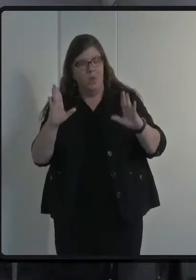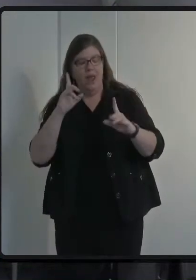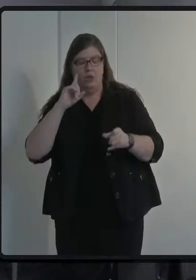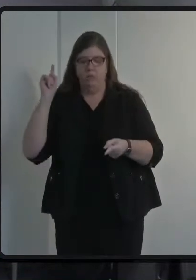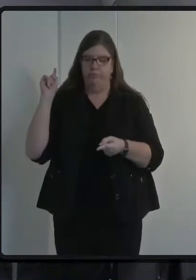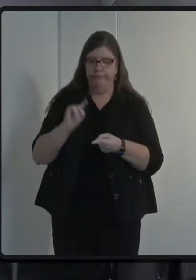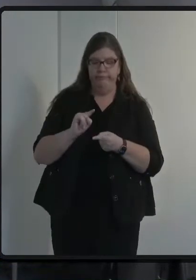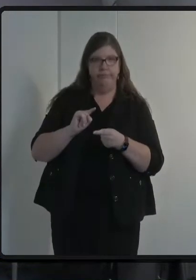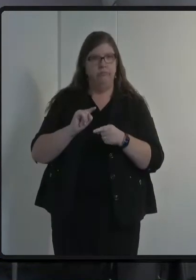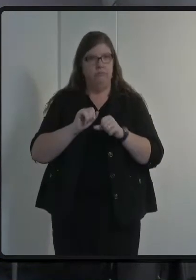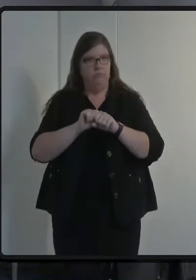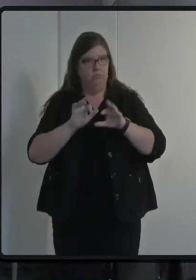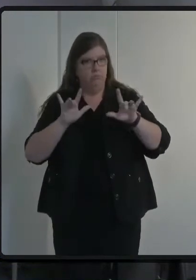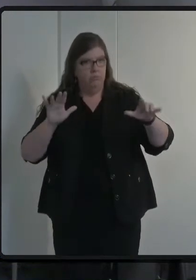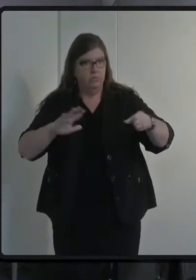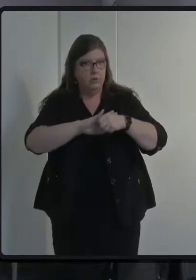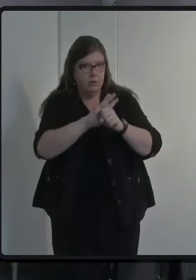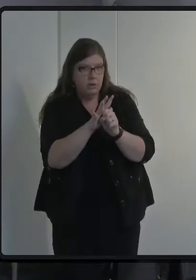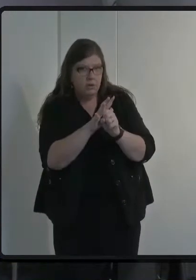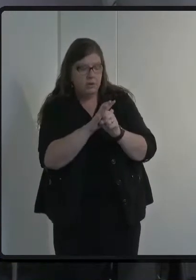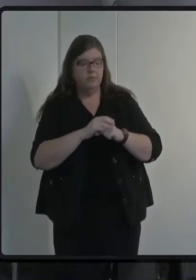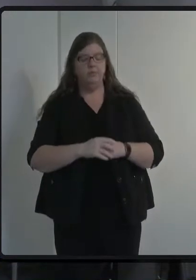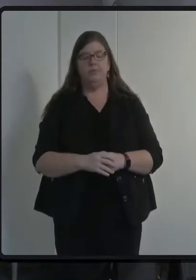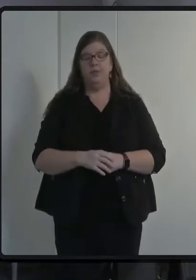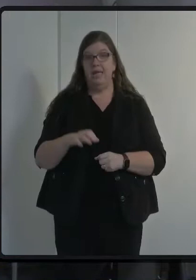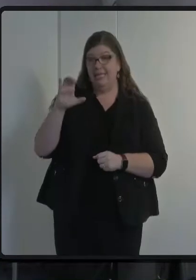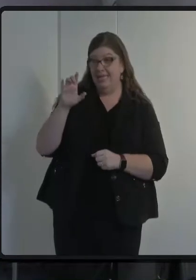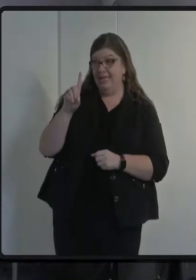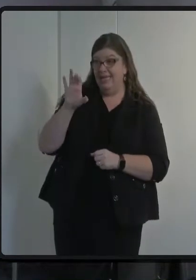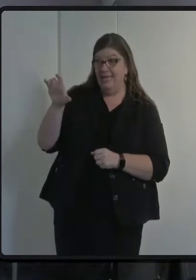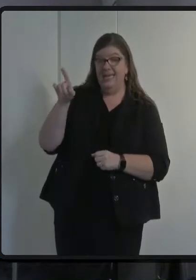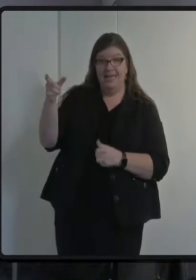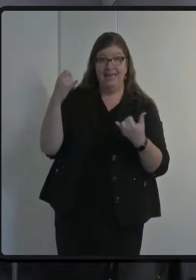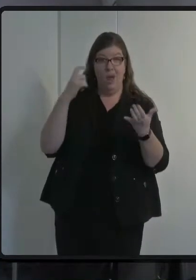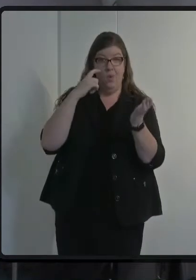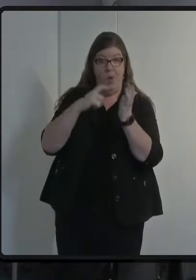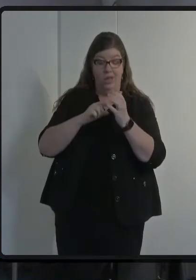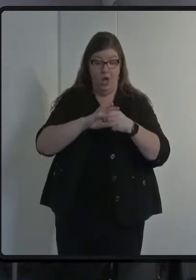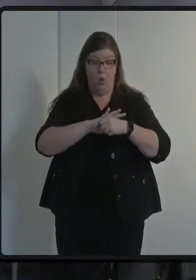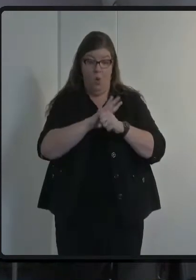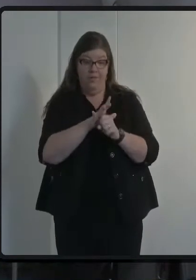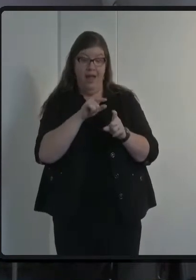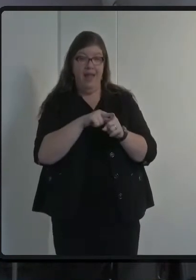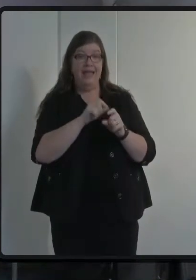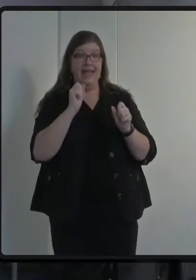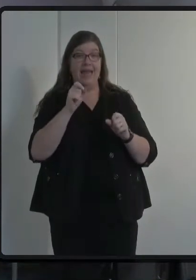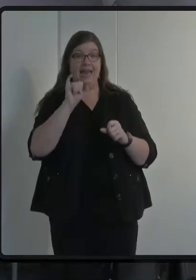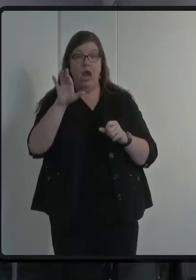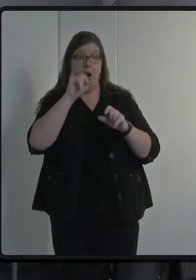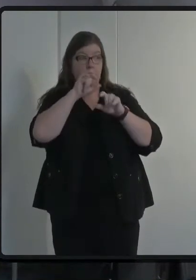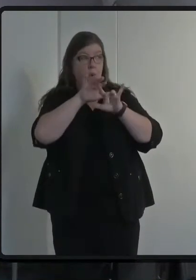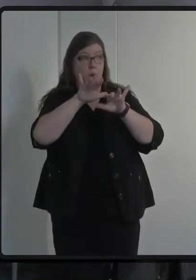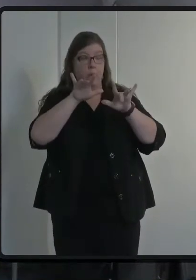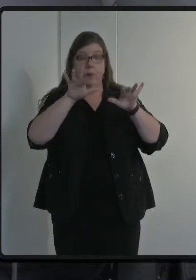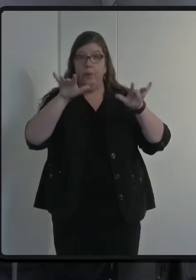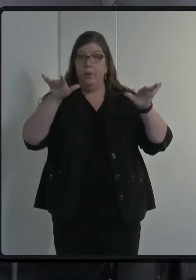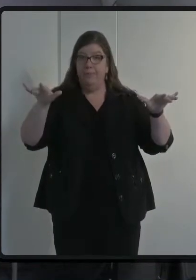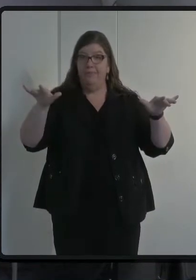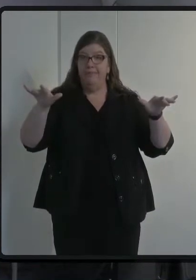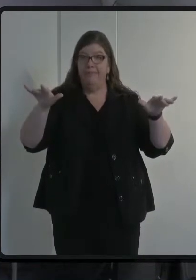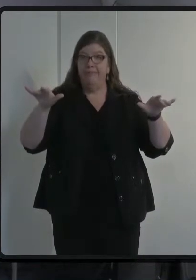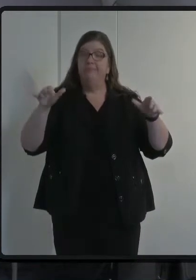down. The CDC now acknowledges that the coronavirus is airborne. It